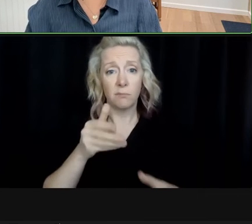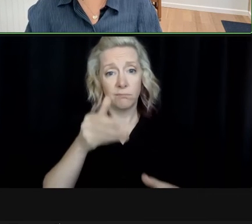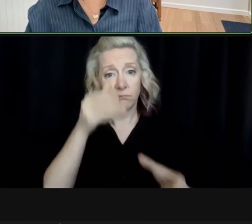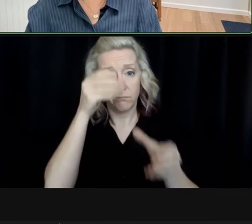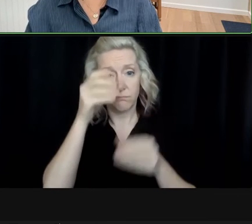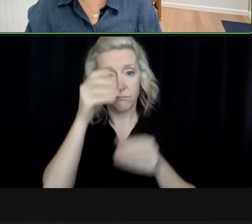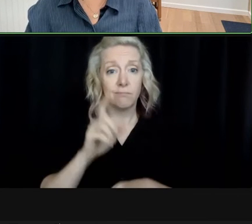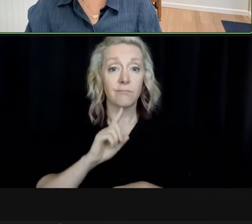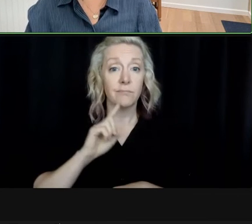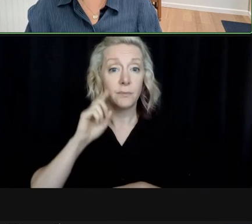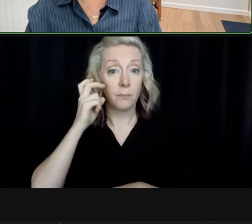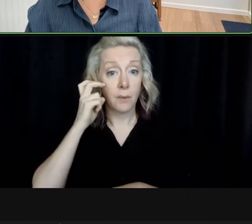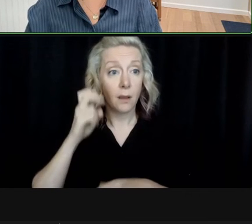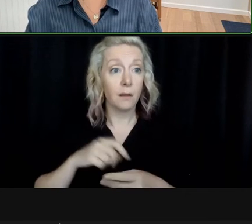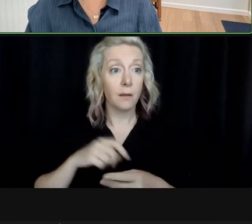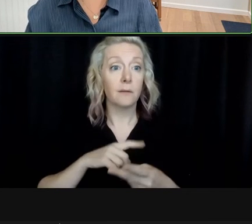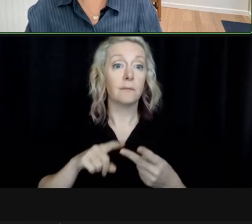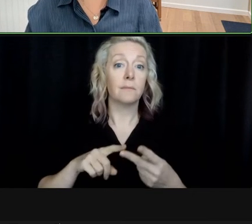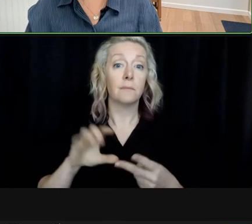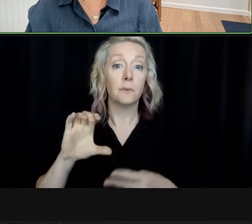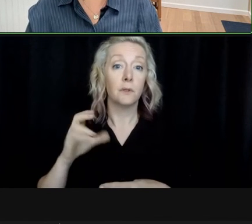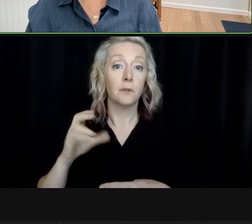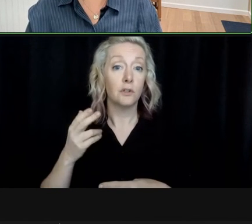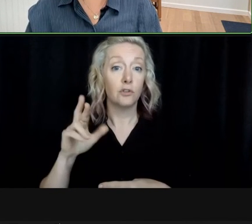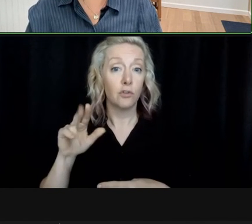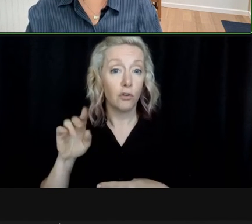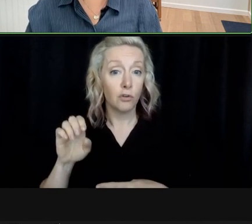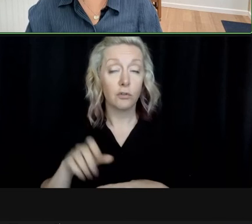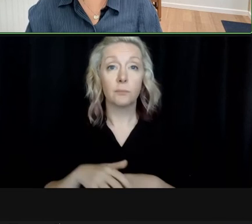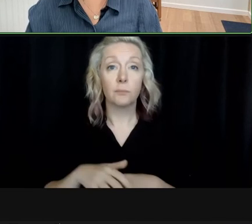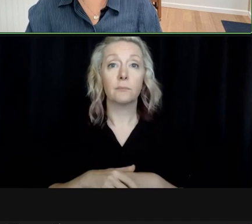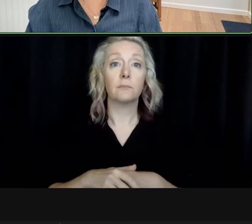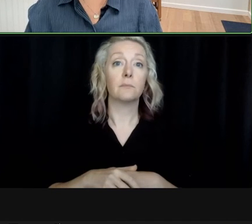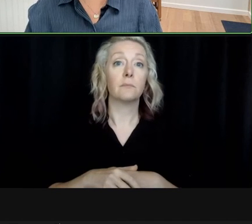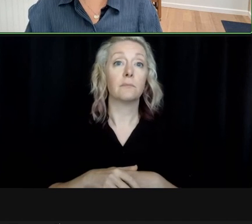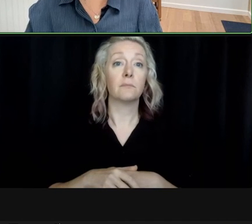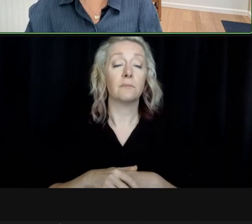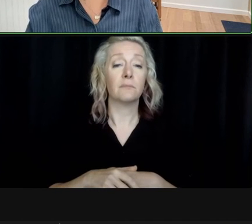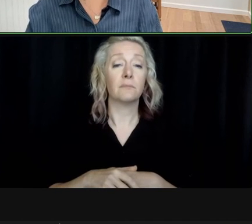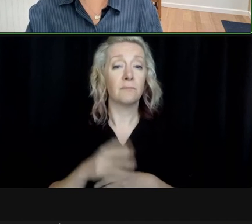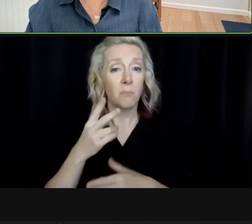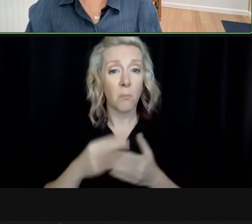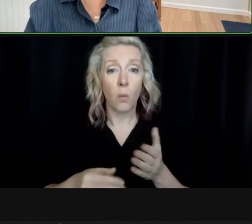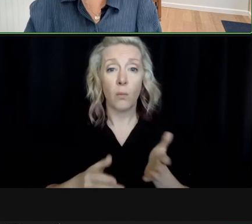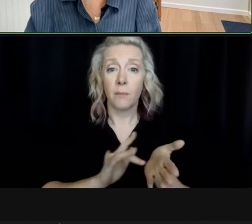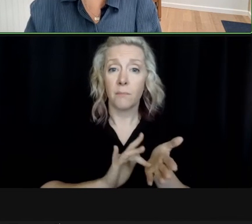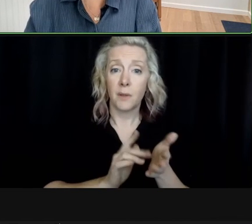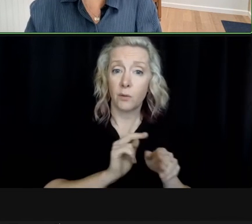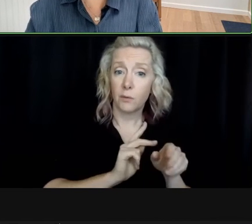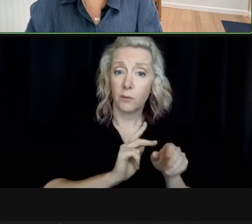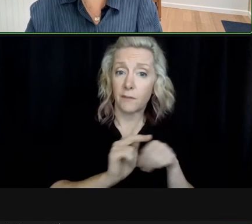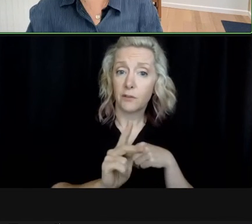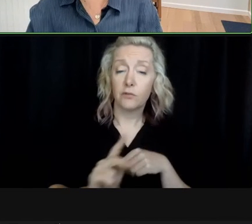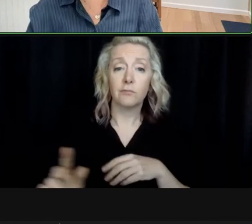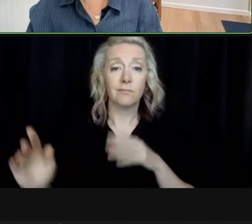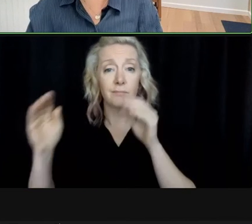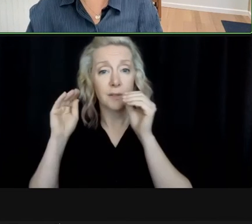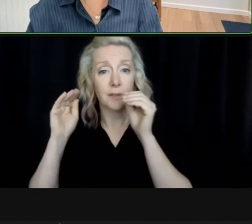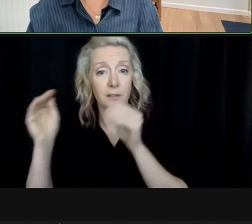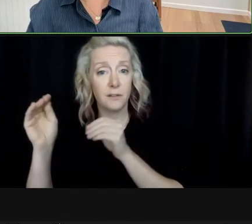know about charge syndrome. Medical professionals, educational professionals, until they get the information, don't know a lot